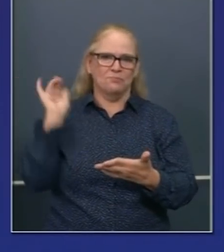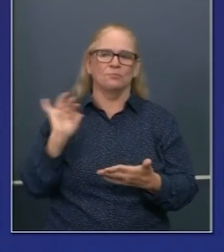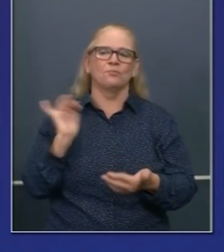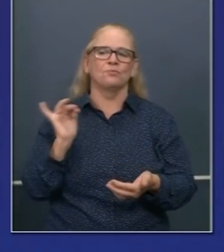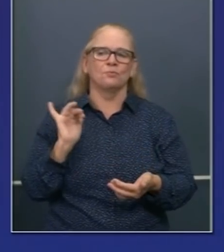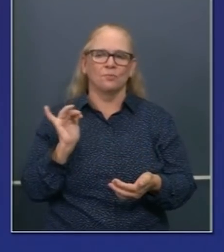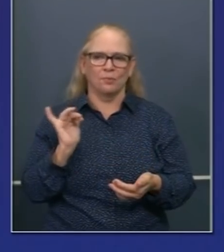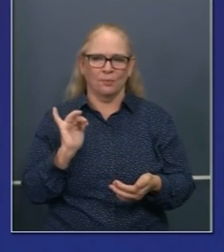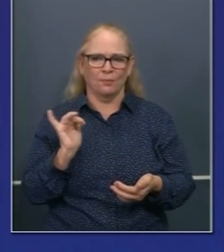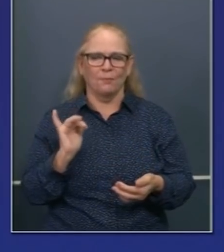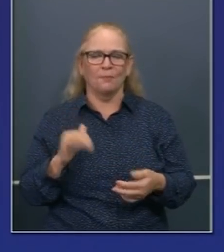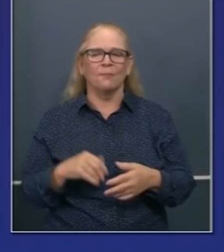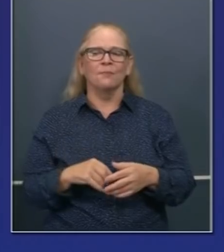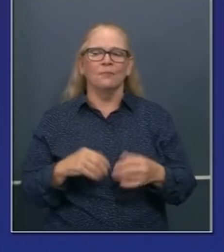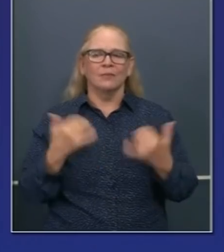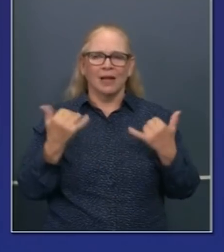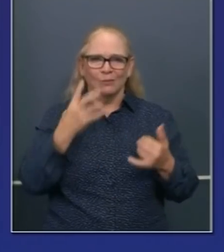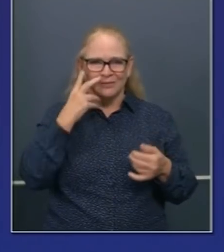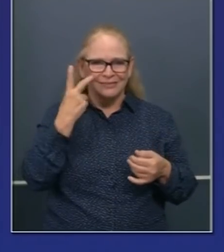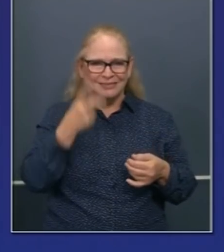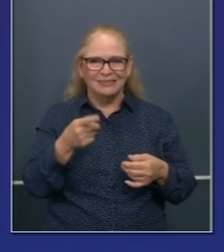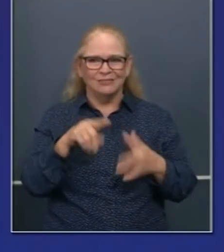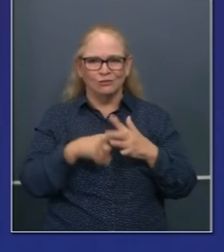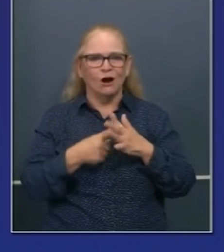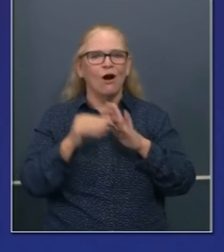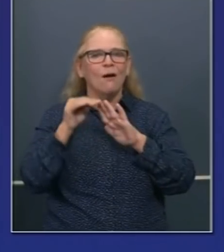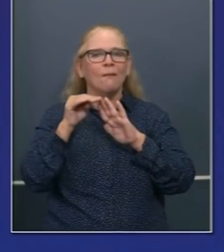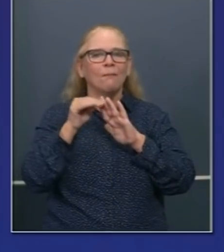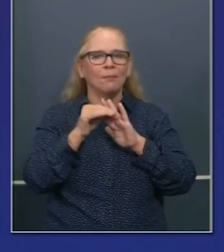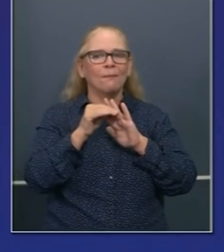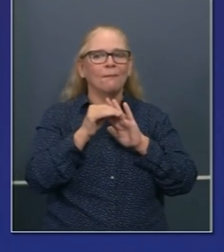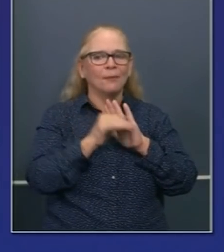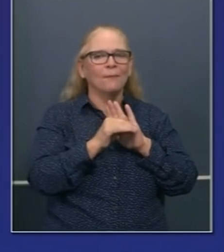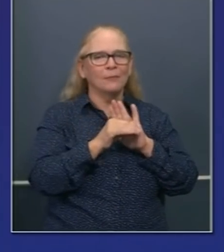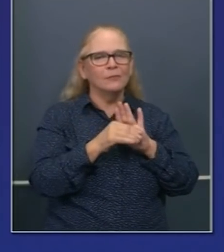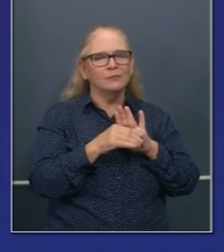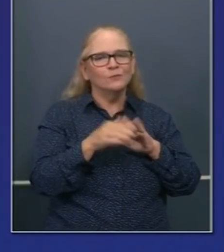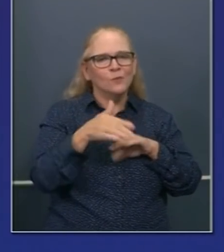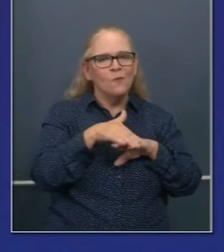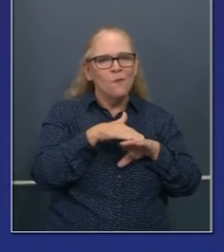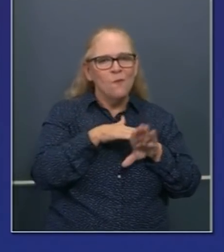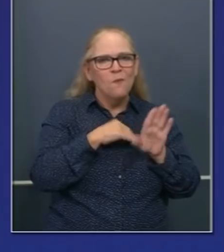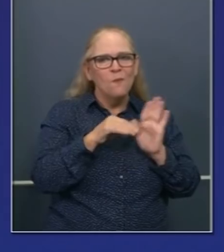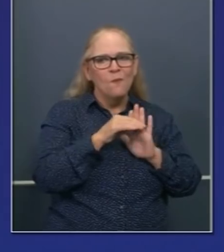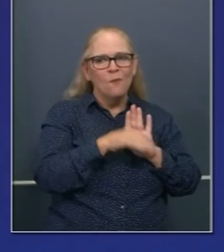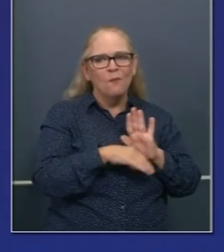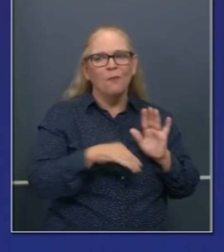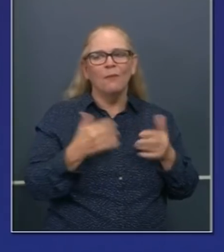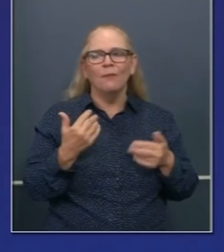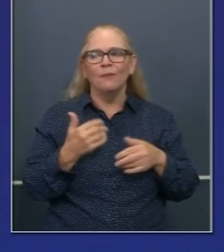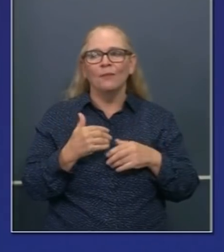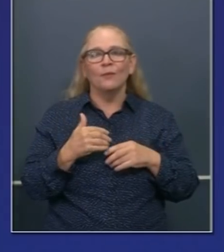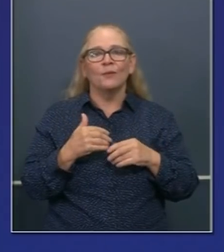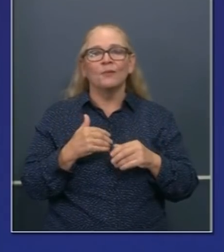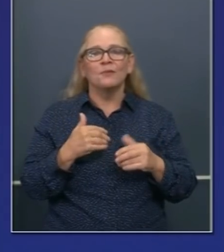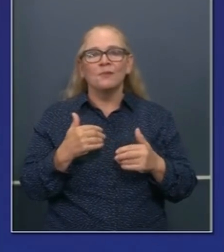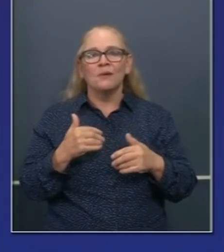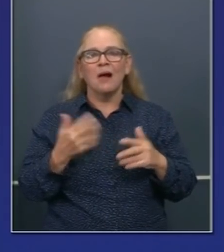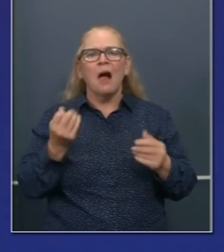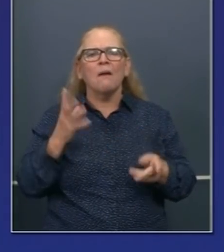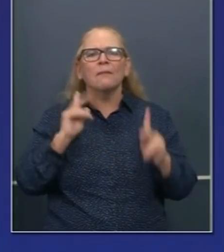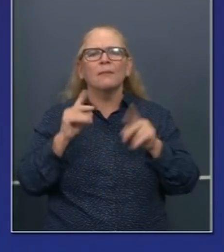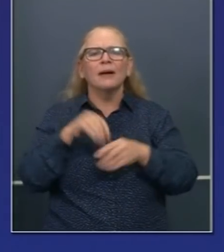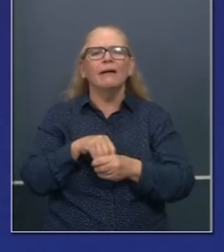That number now, 5,442, represents about 7% of the healthcare system capacity in the